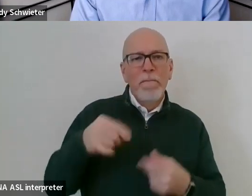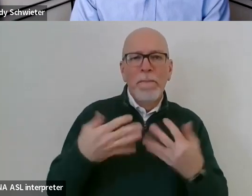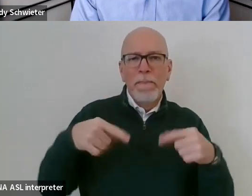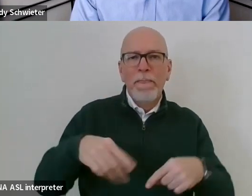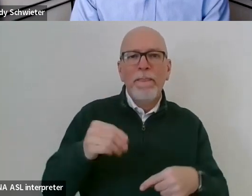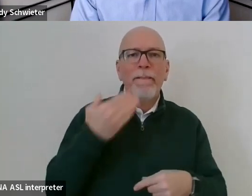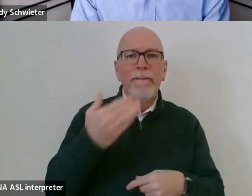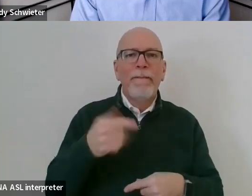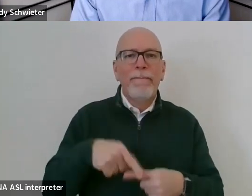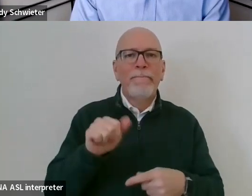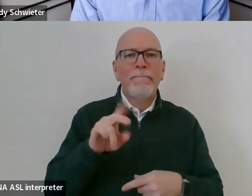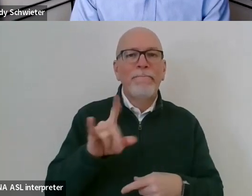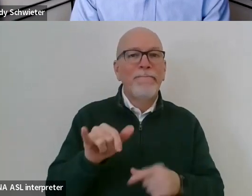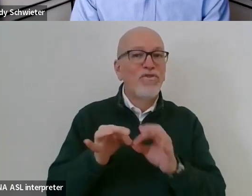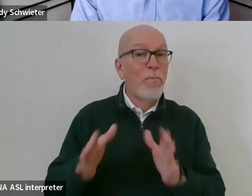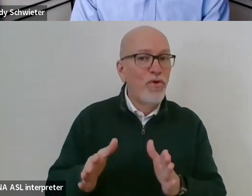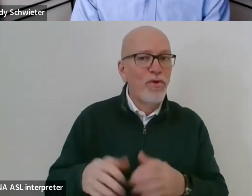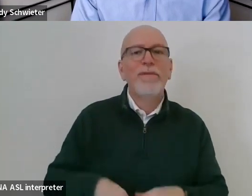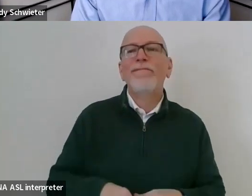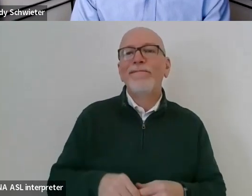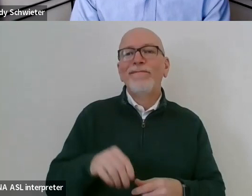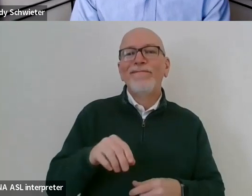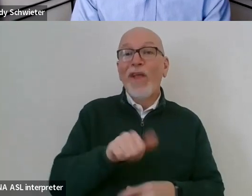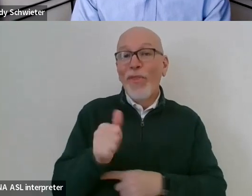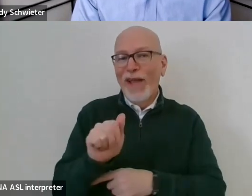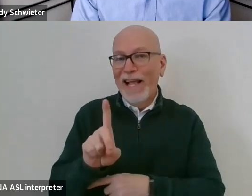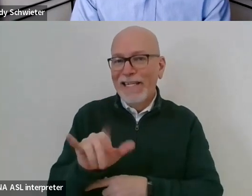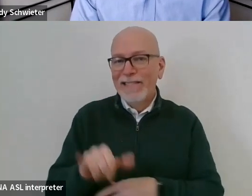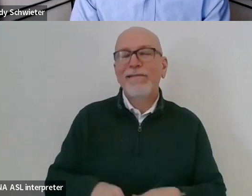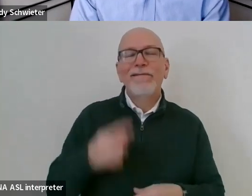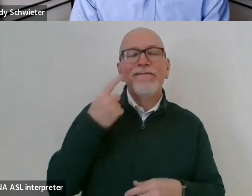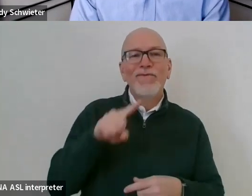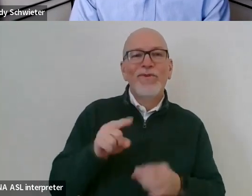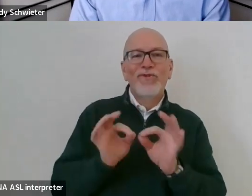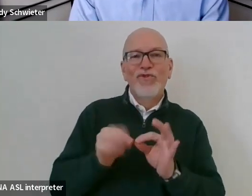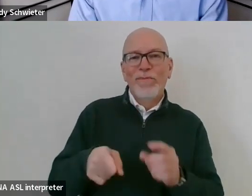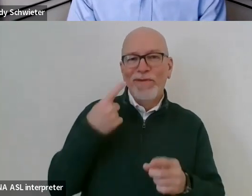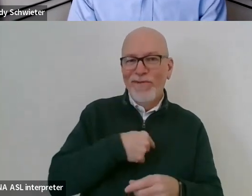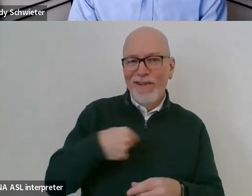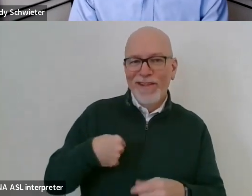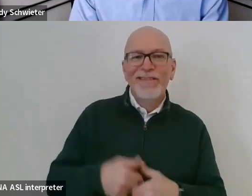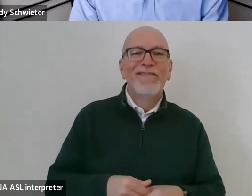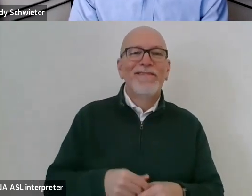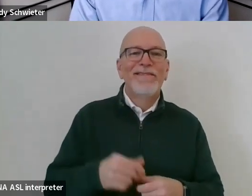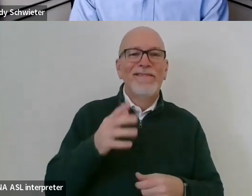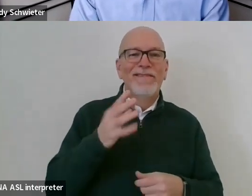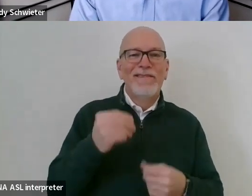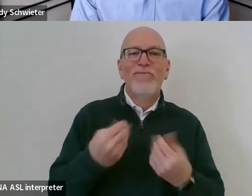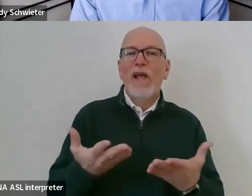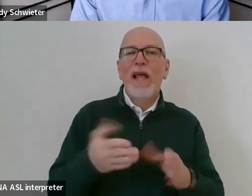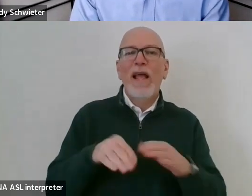to Andy, the interpreter, the other Andy, for interpreting for us and bringing access